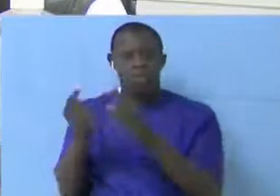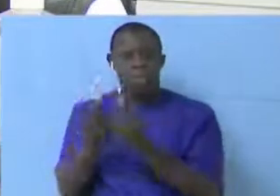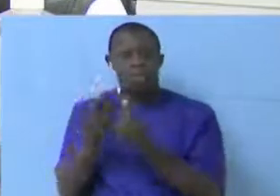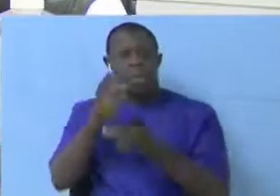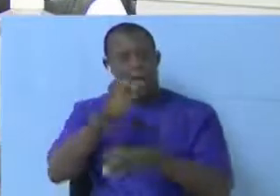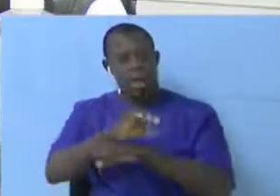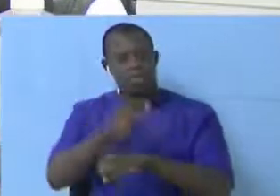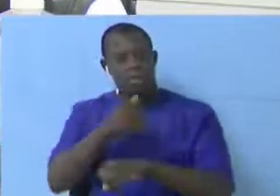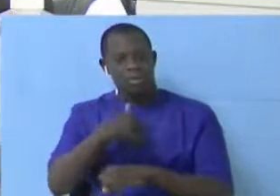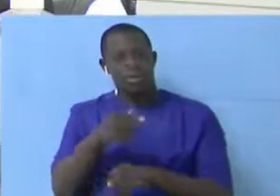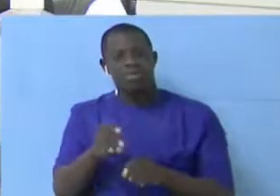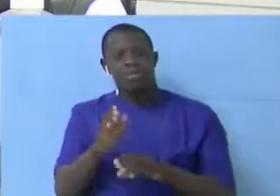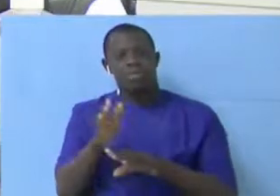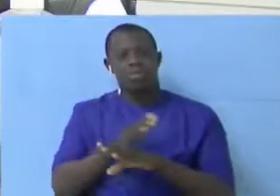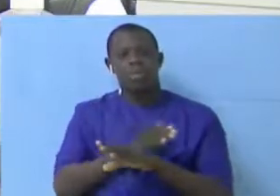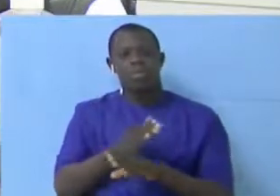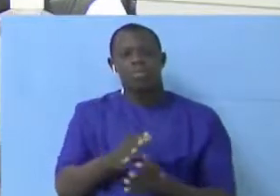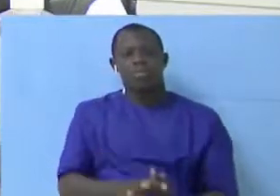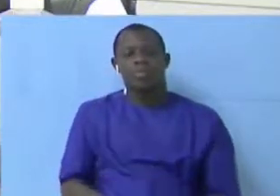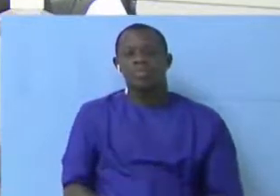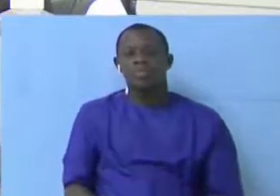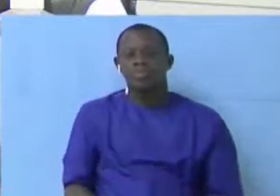there, MI5